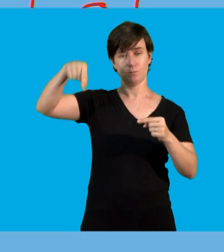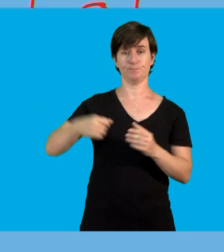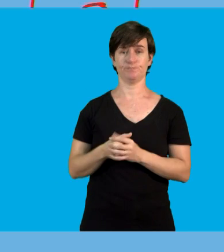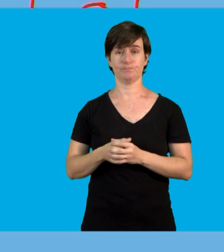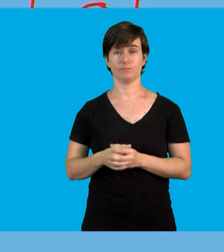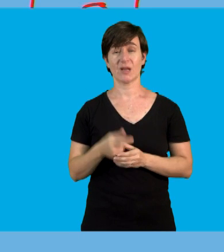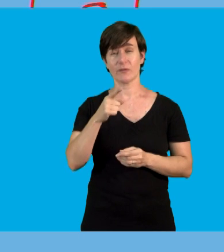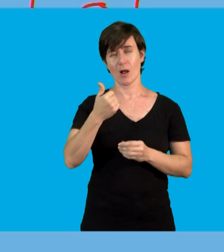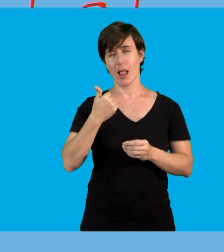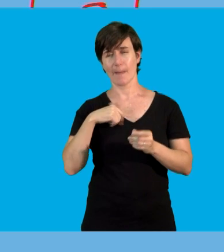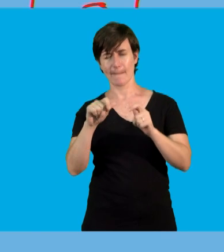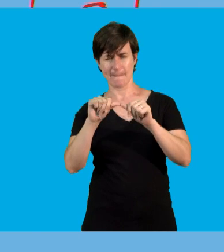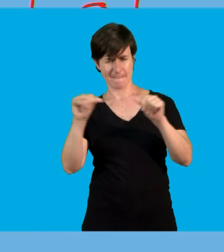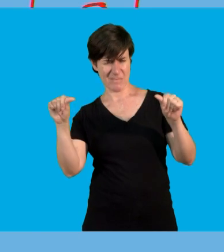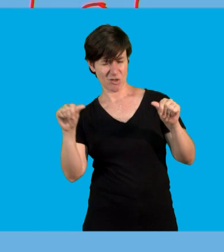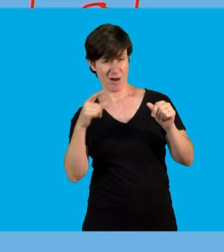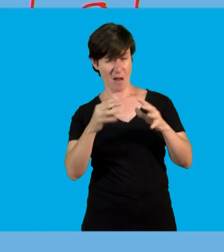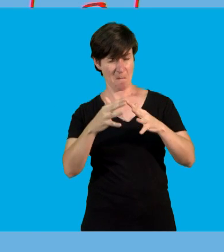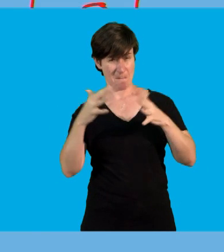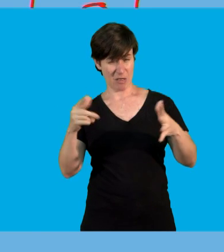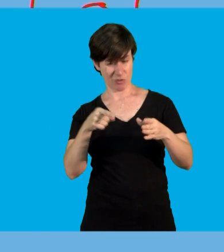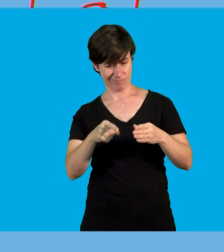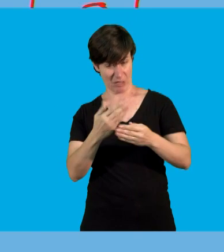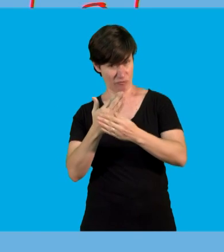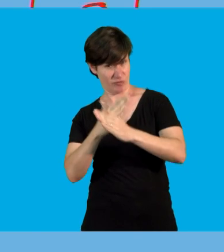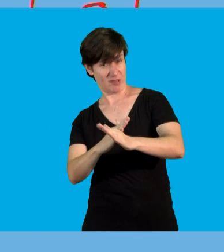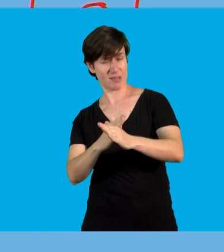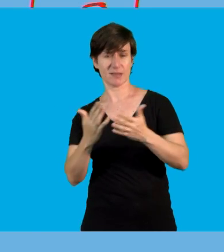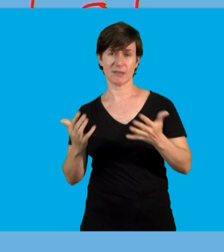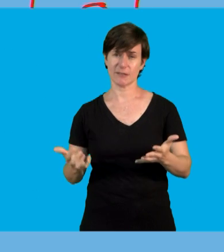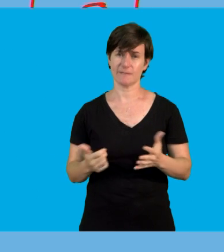other. So for you to measure the resistance, or how much resistance